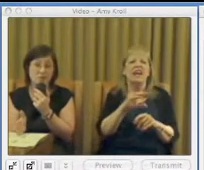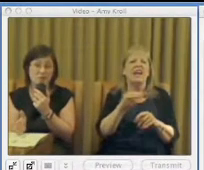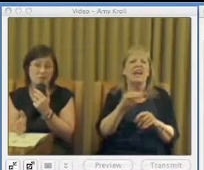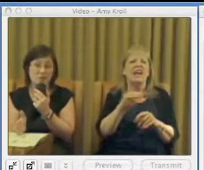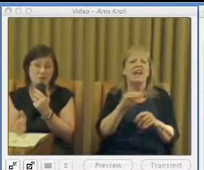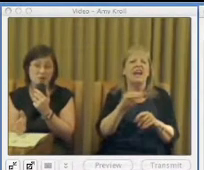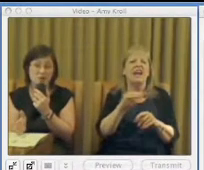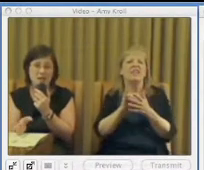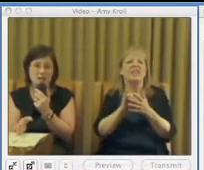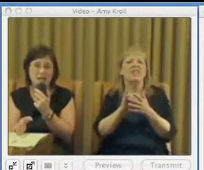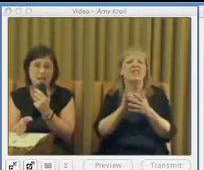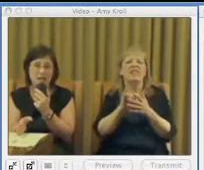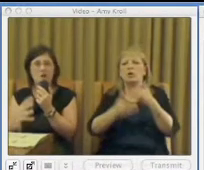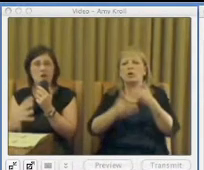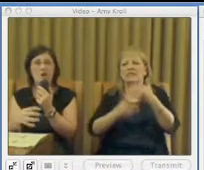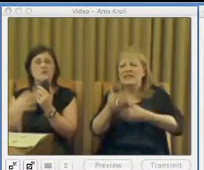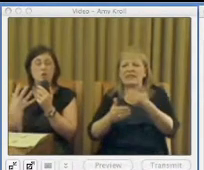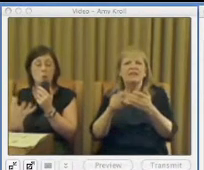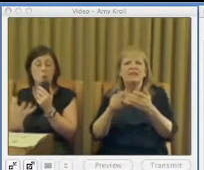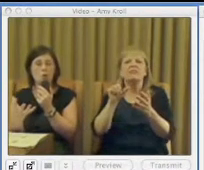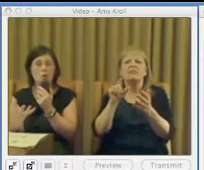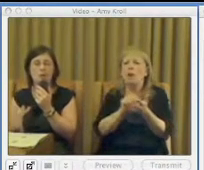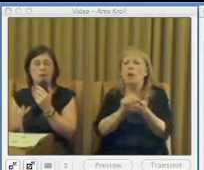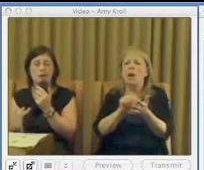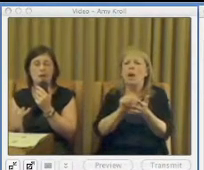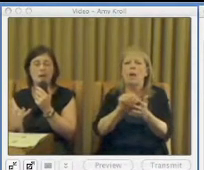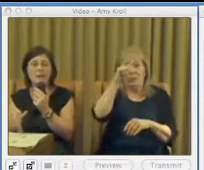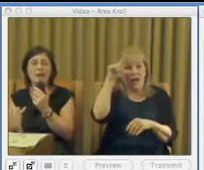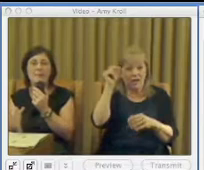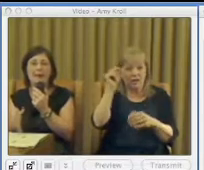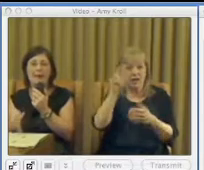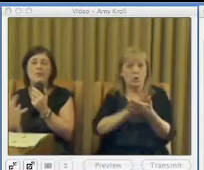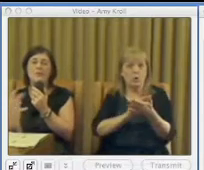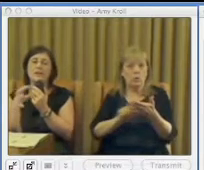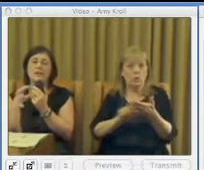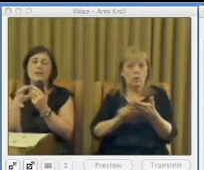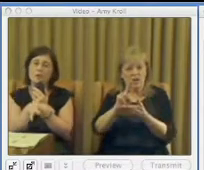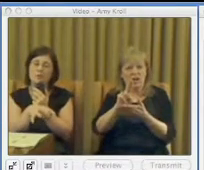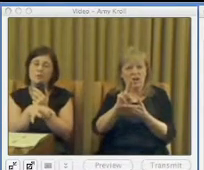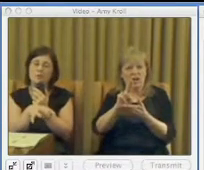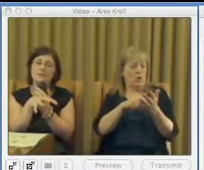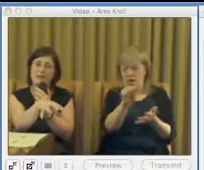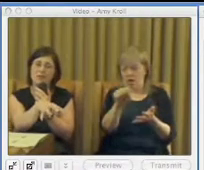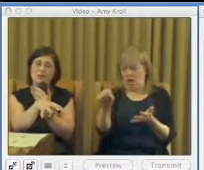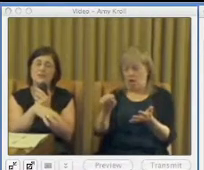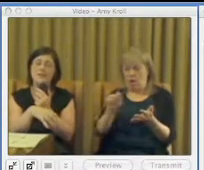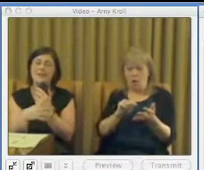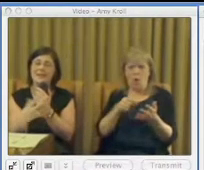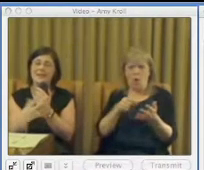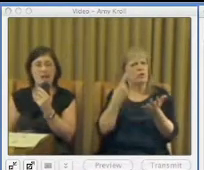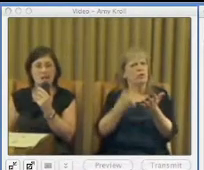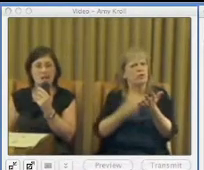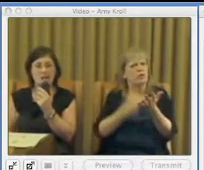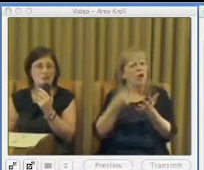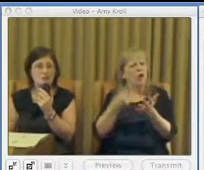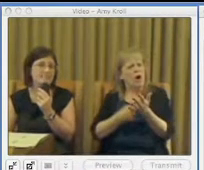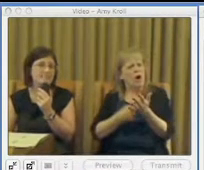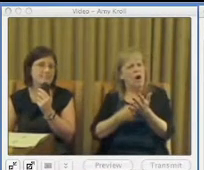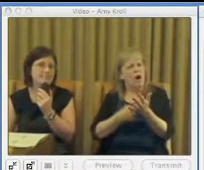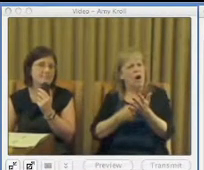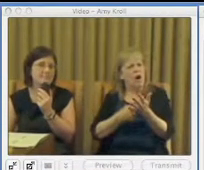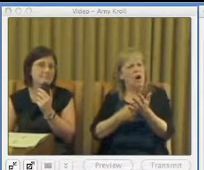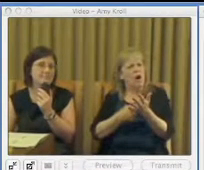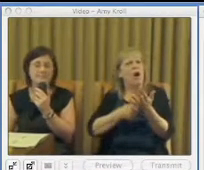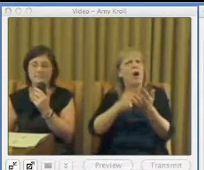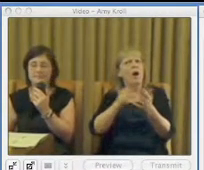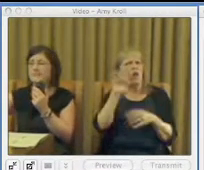series published by Gallaudet University, the kinds of talk that we are having about interpreting education